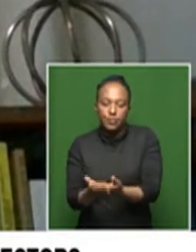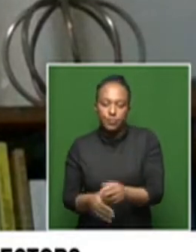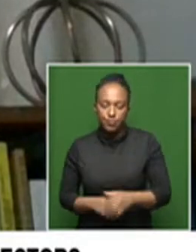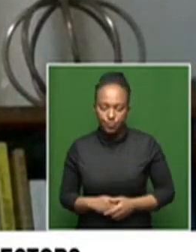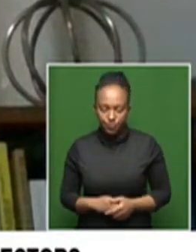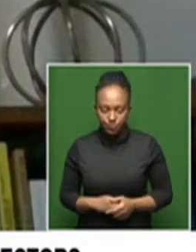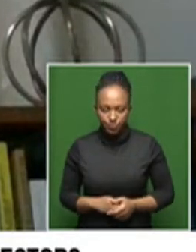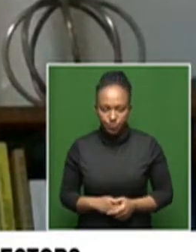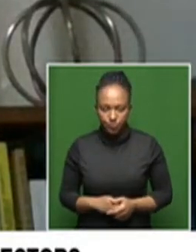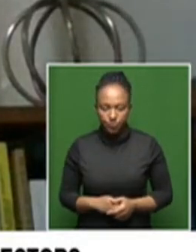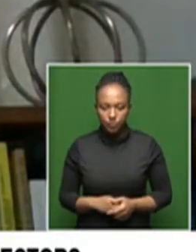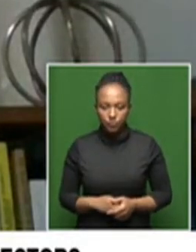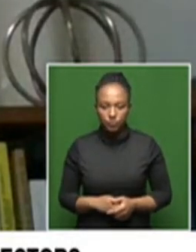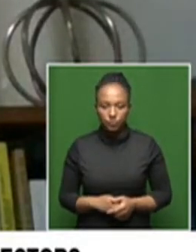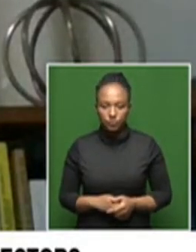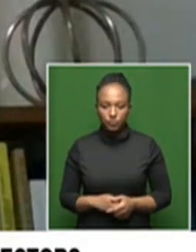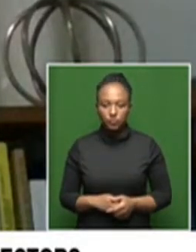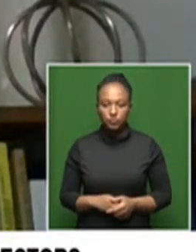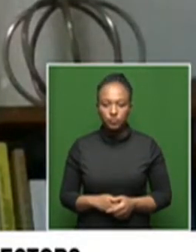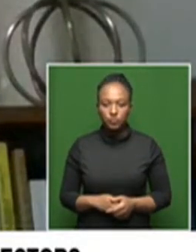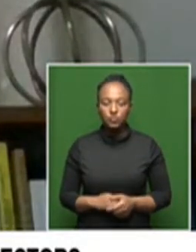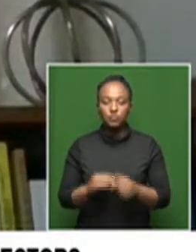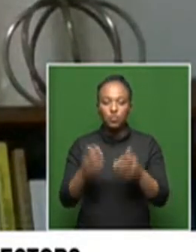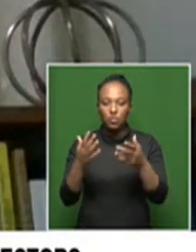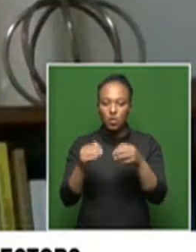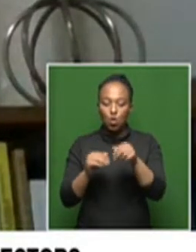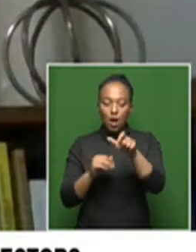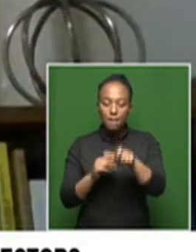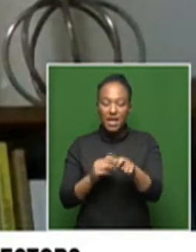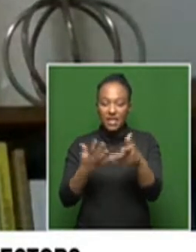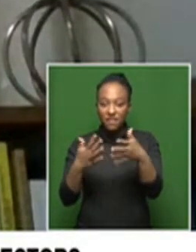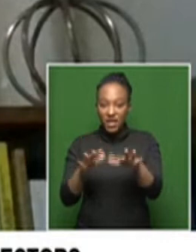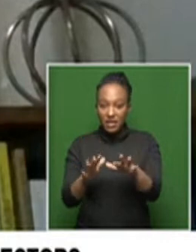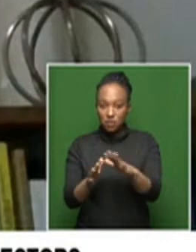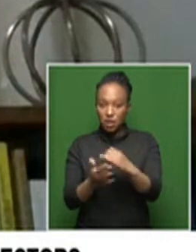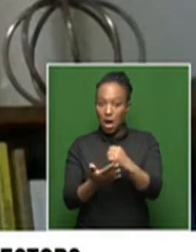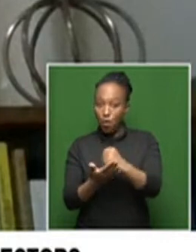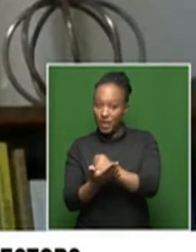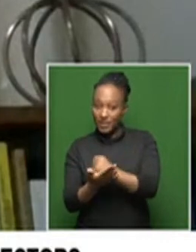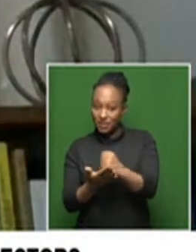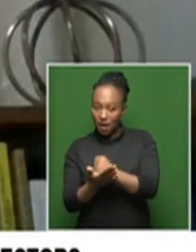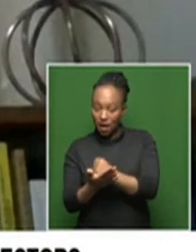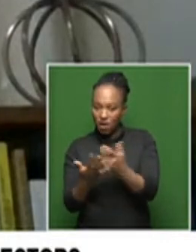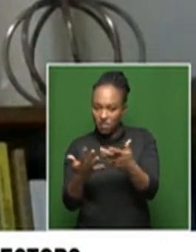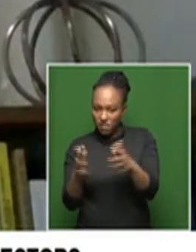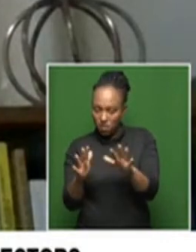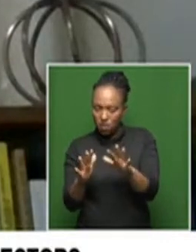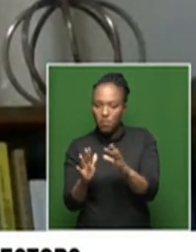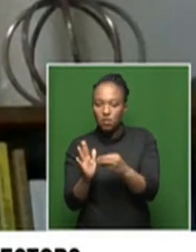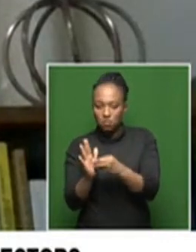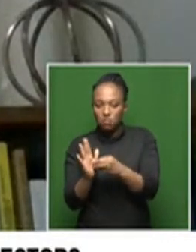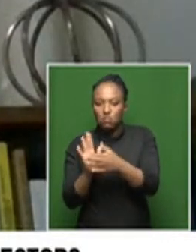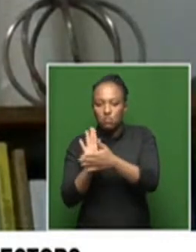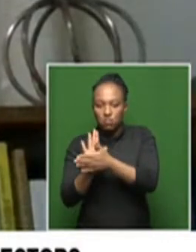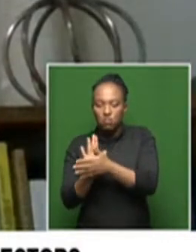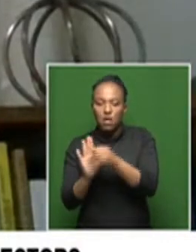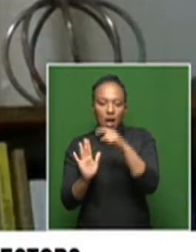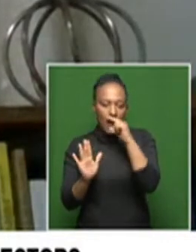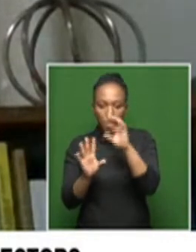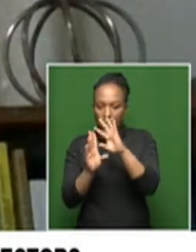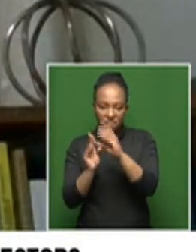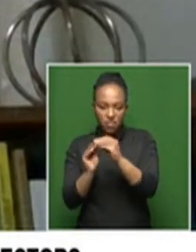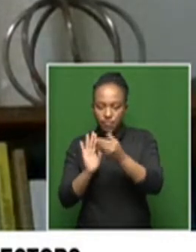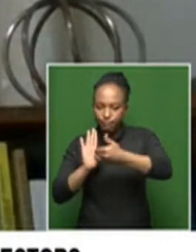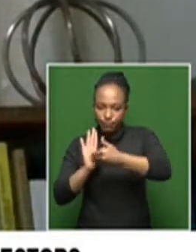So just to say that once a person has been registered, we've got your record. So